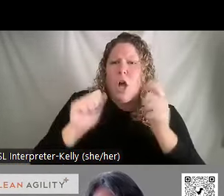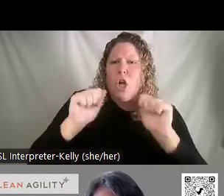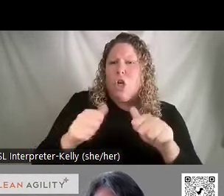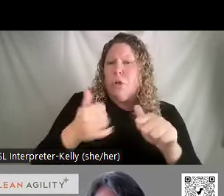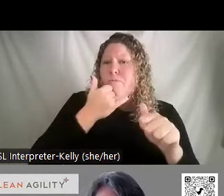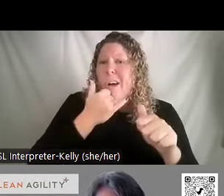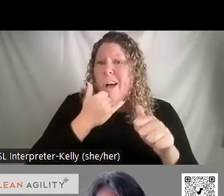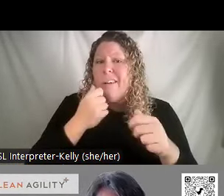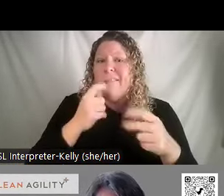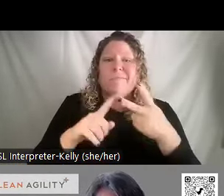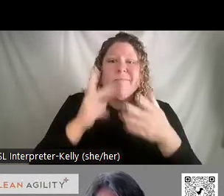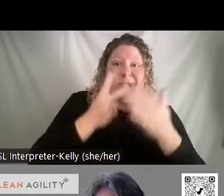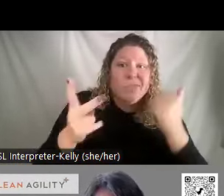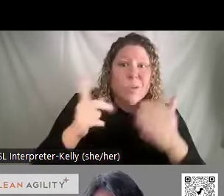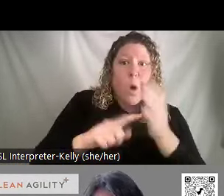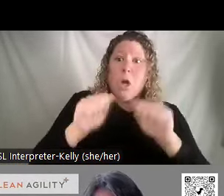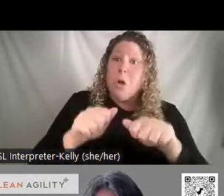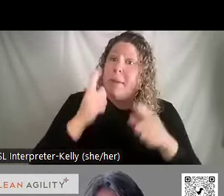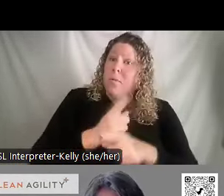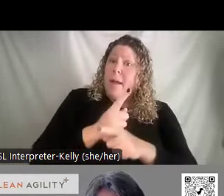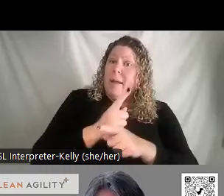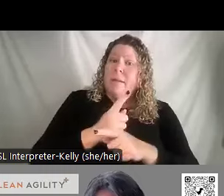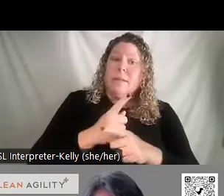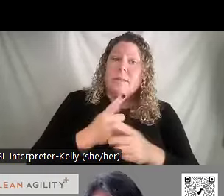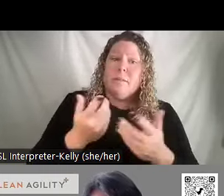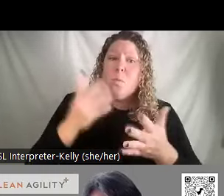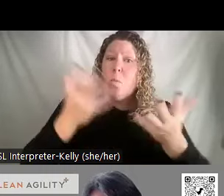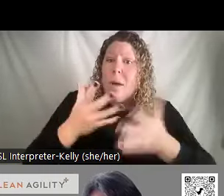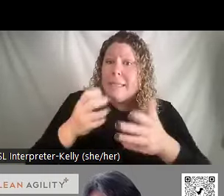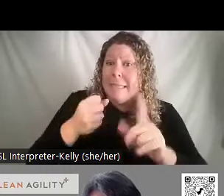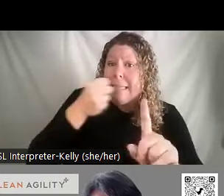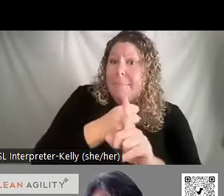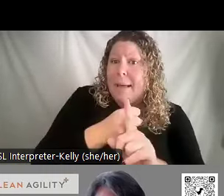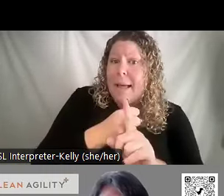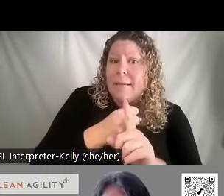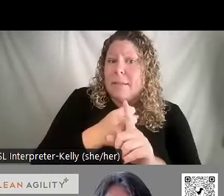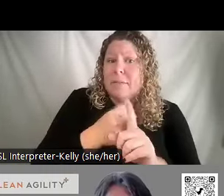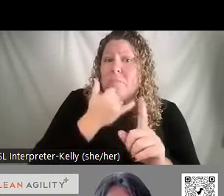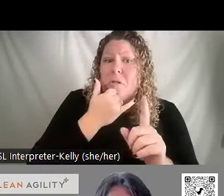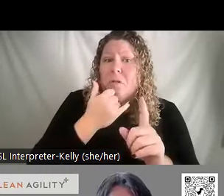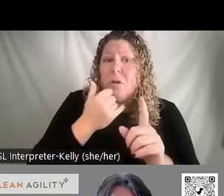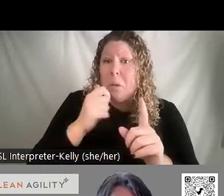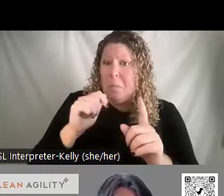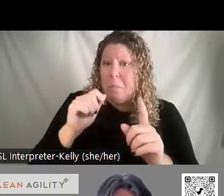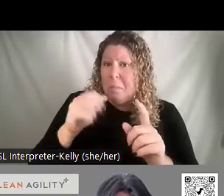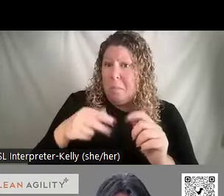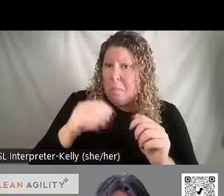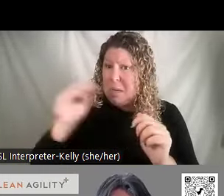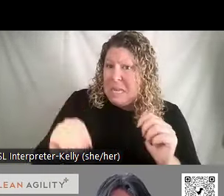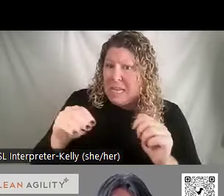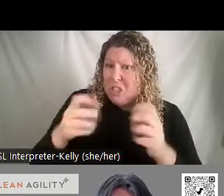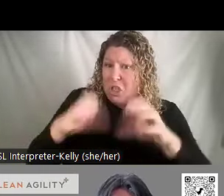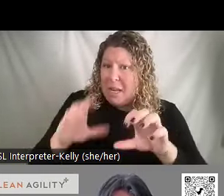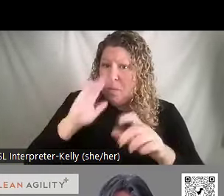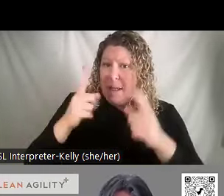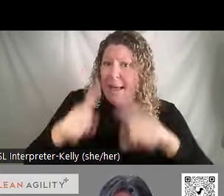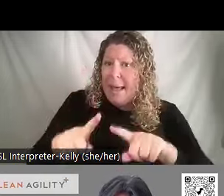could go wrong? Based on what's the impact of the thing that could go wrong and what's the probability of it happening. You can put